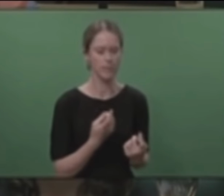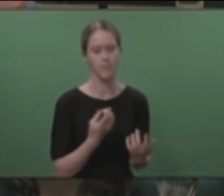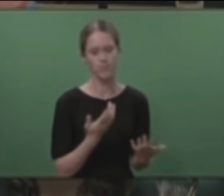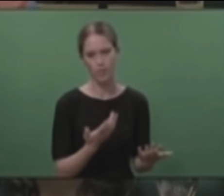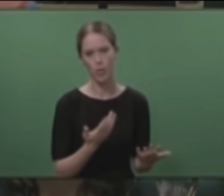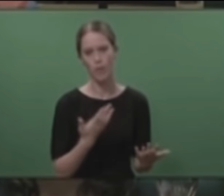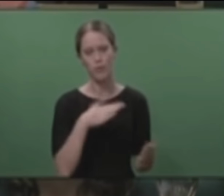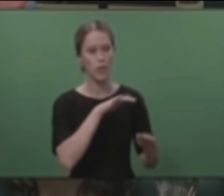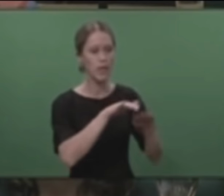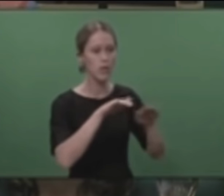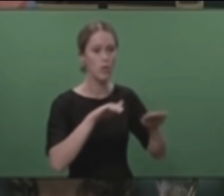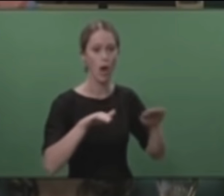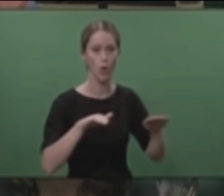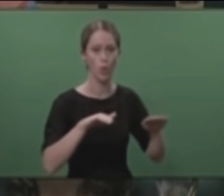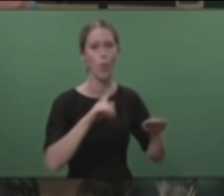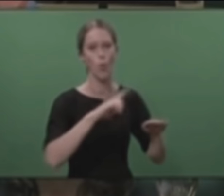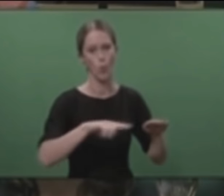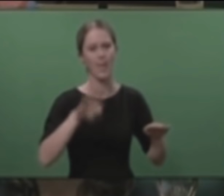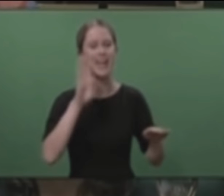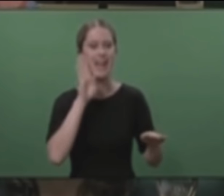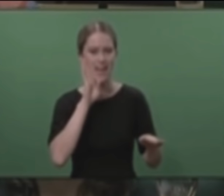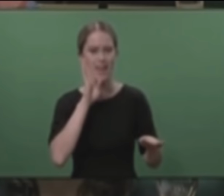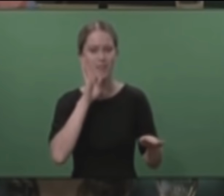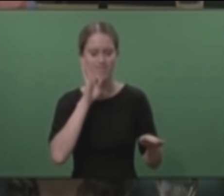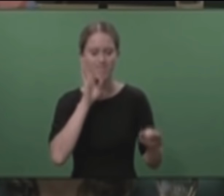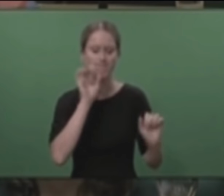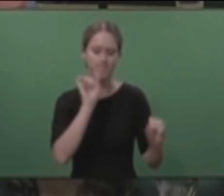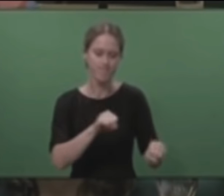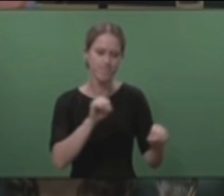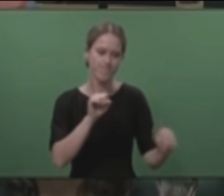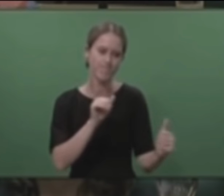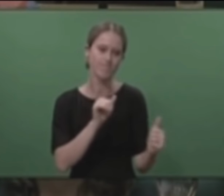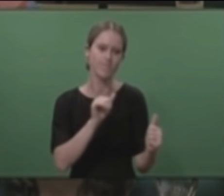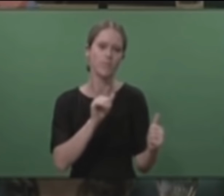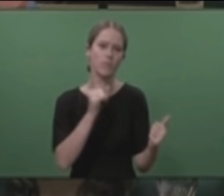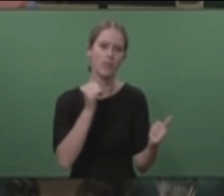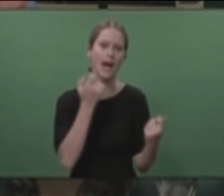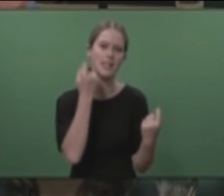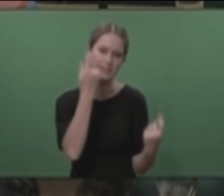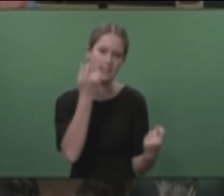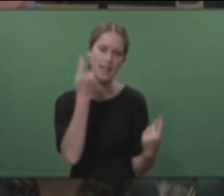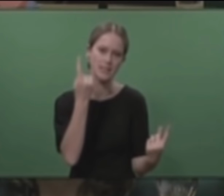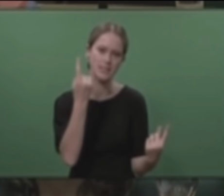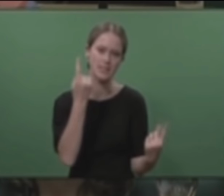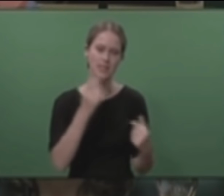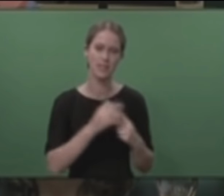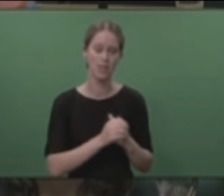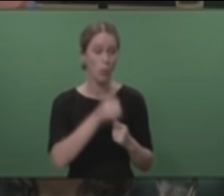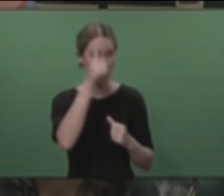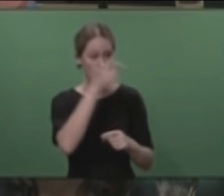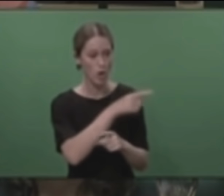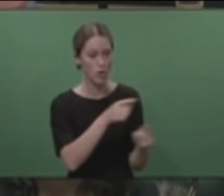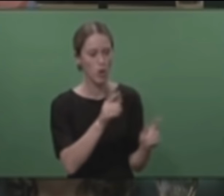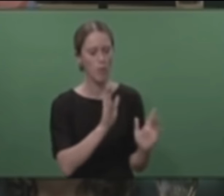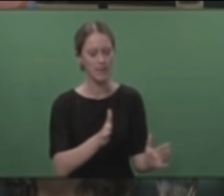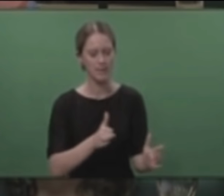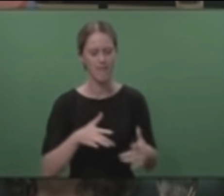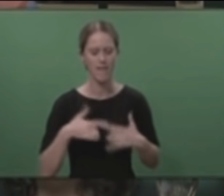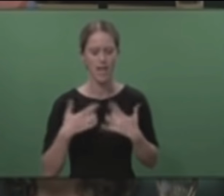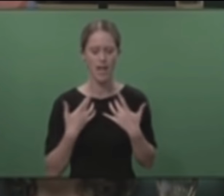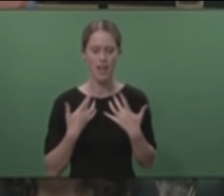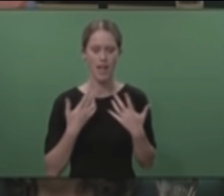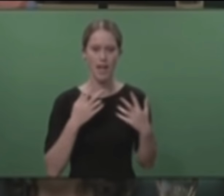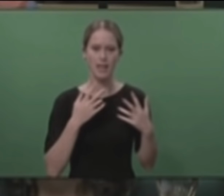you know that we hear you, that we get it. We know that you need to feel